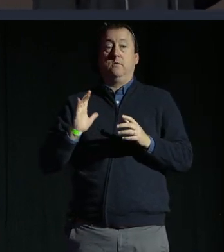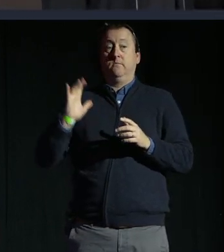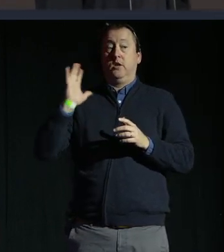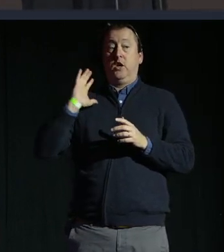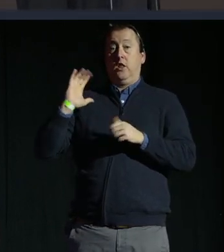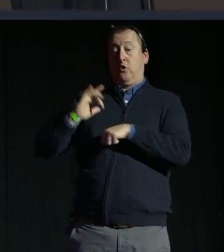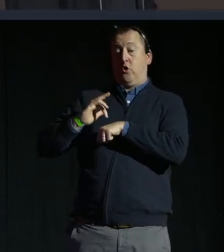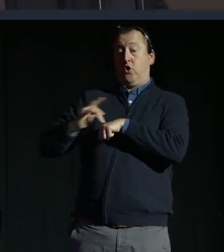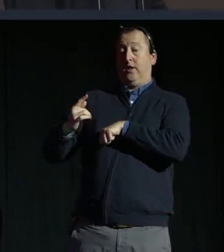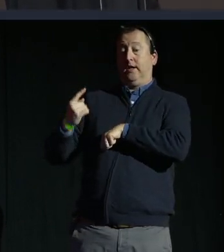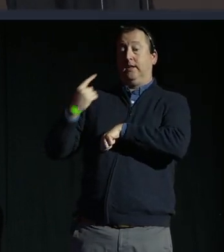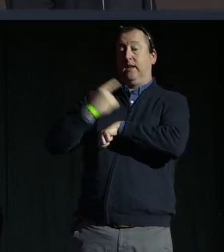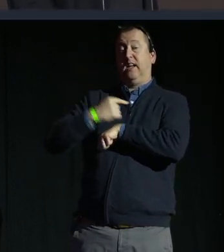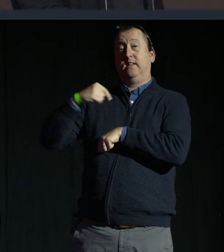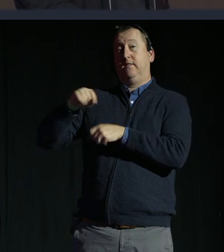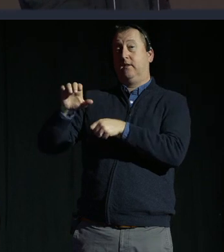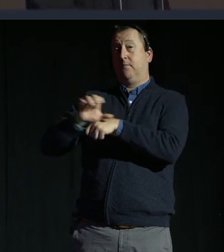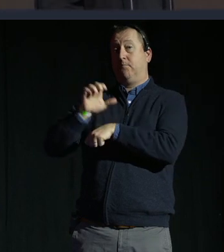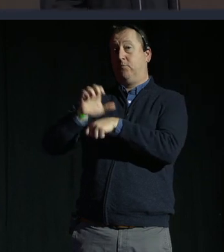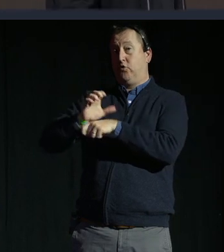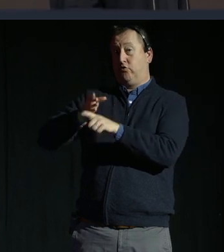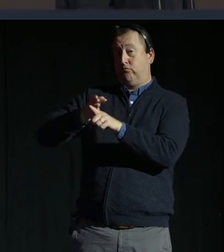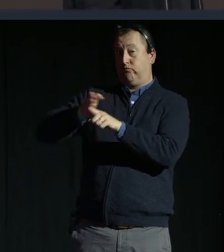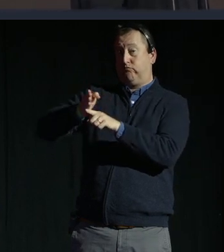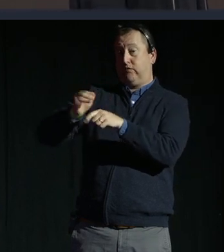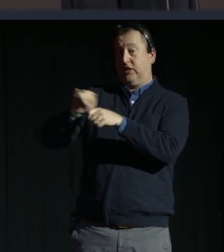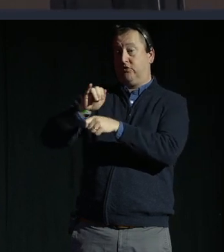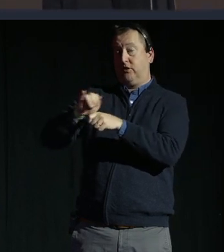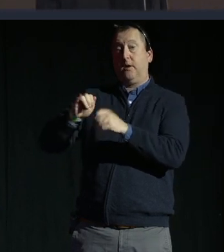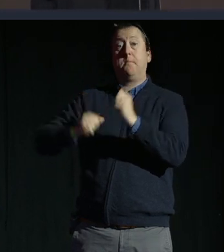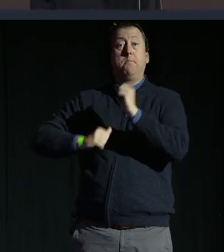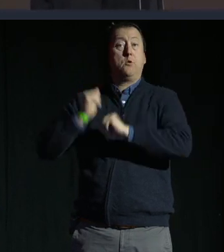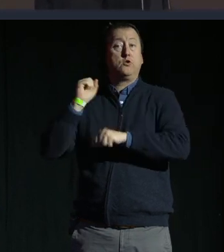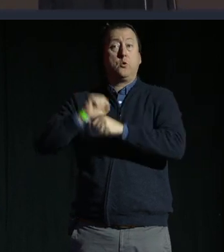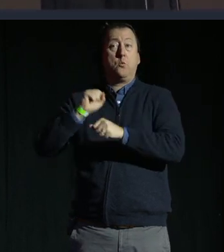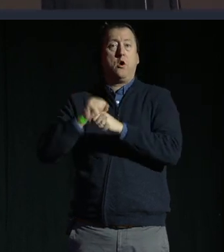of the computer industry, most work was done by individuals.